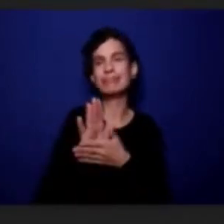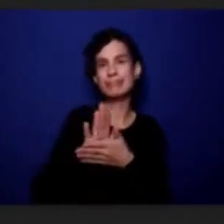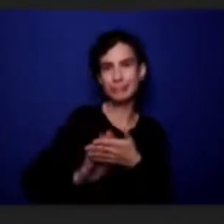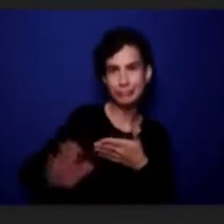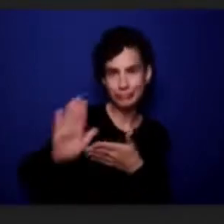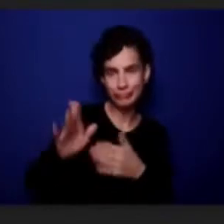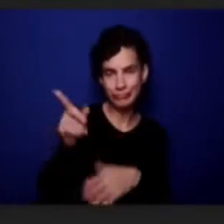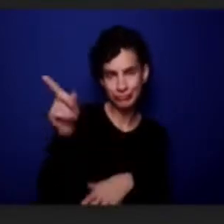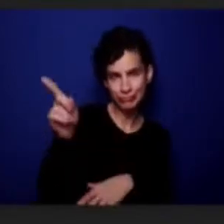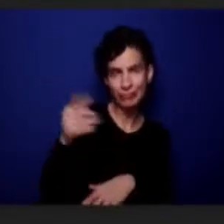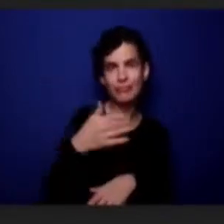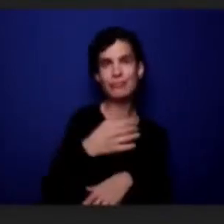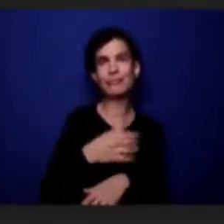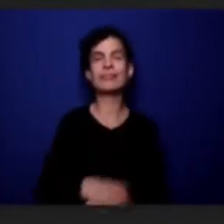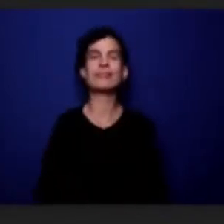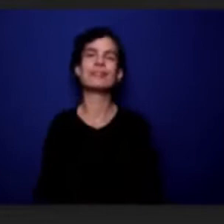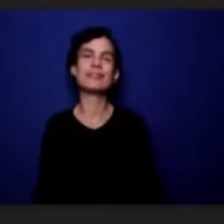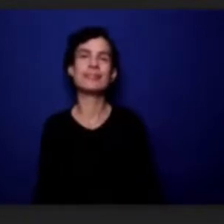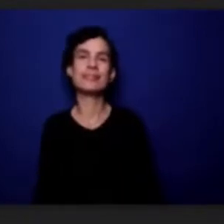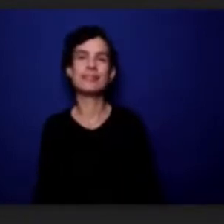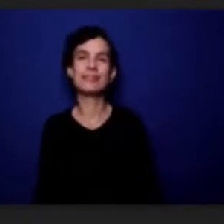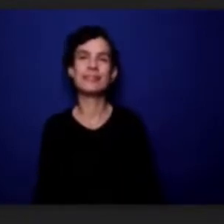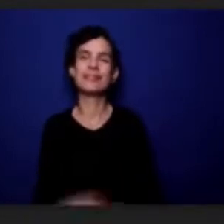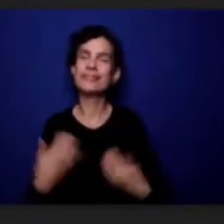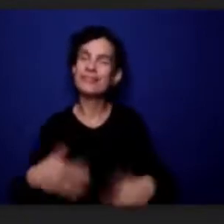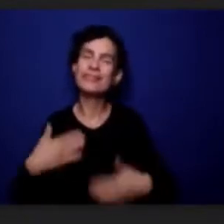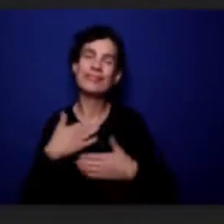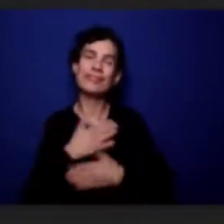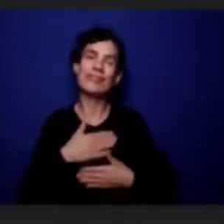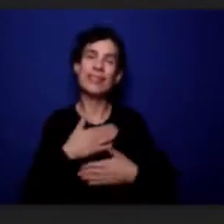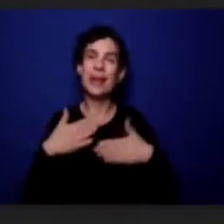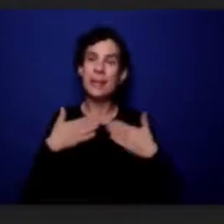both from McGill. We're very happy to have